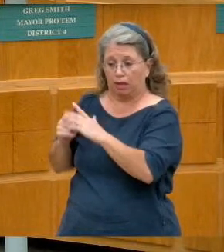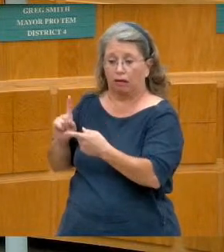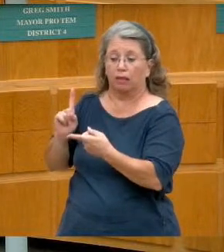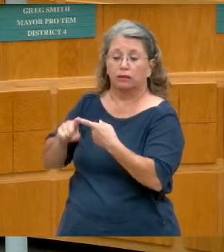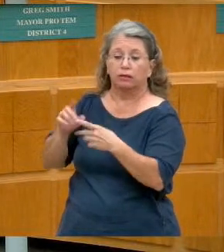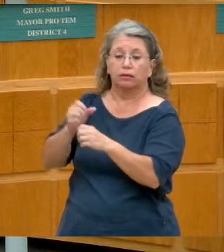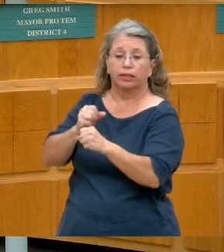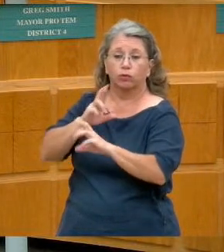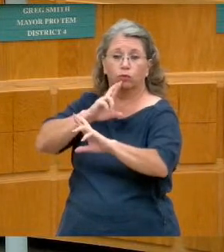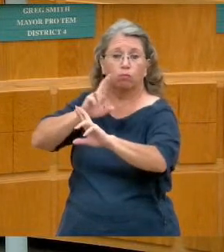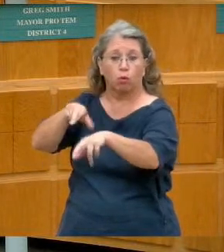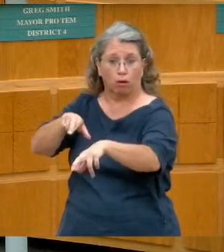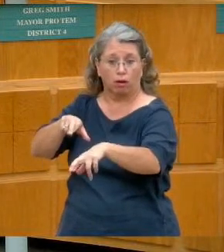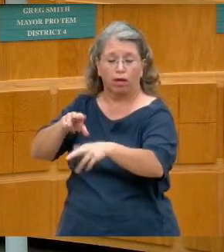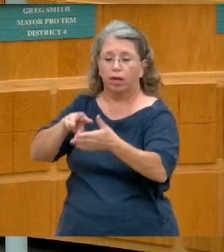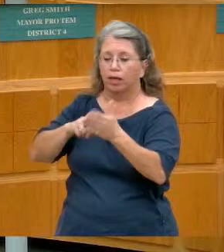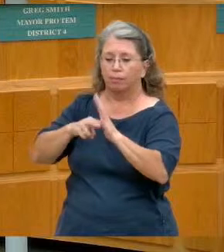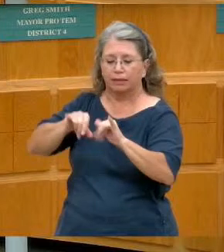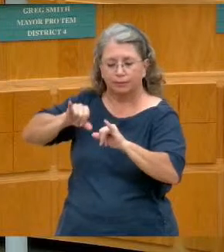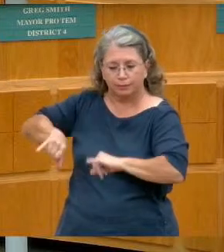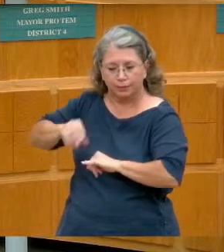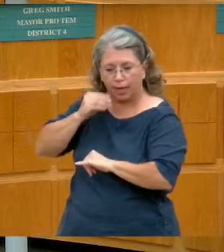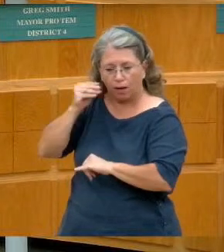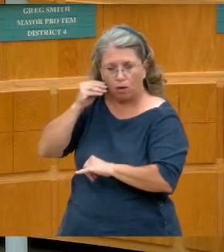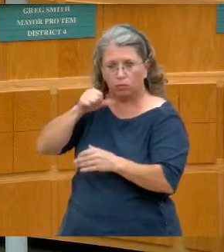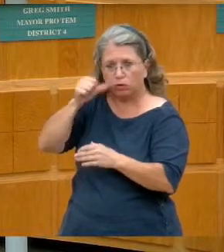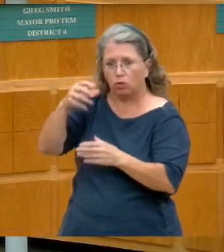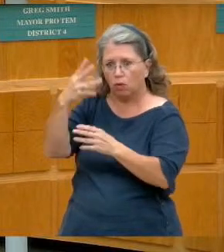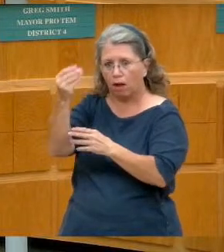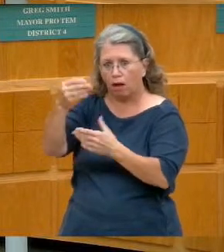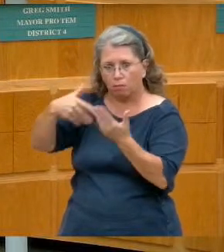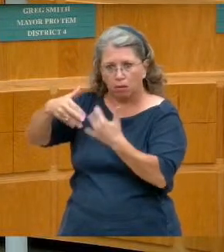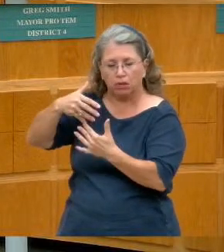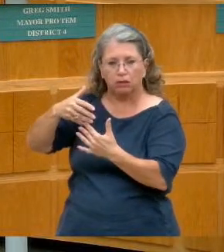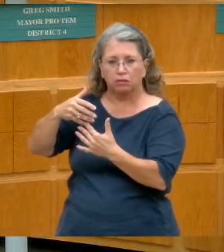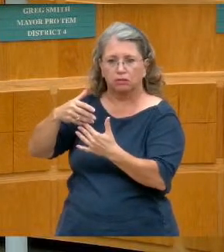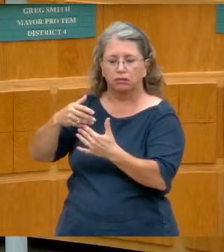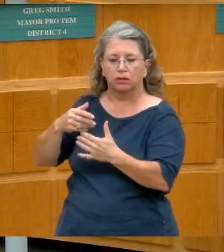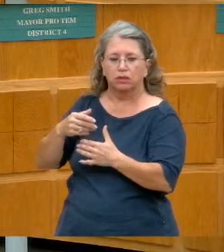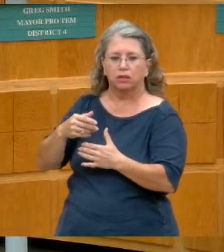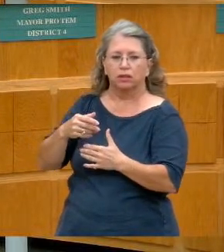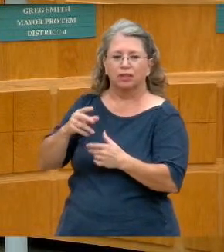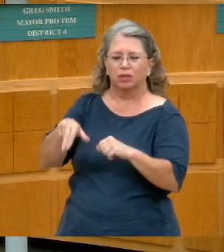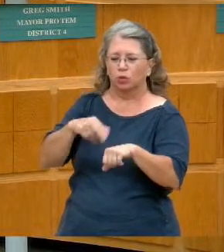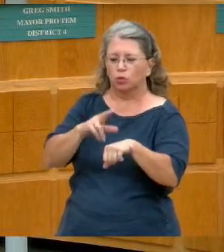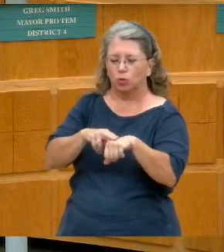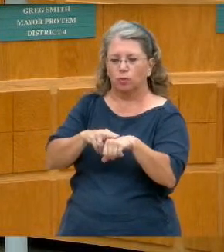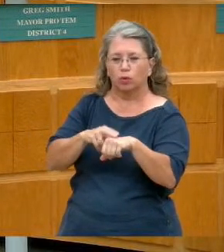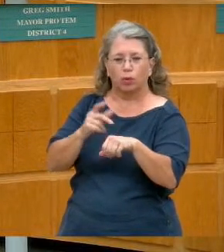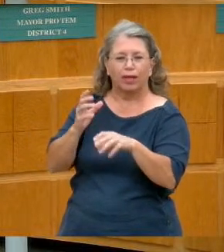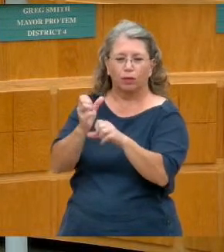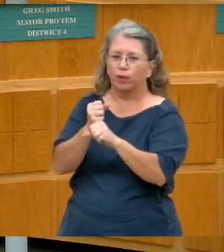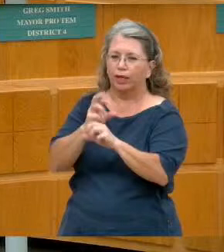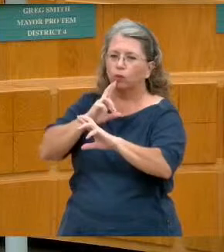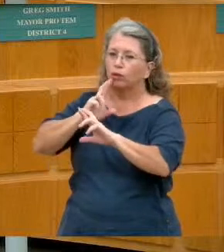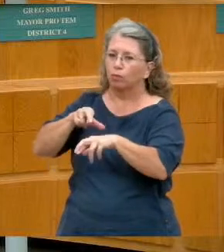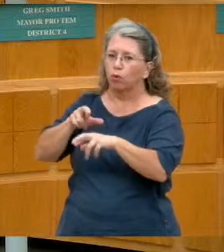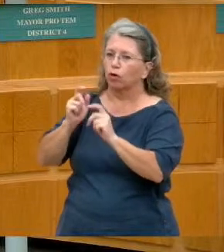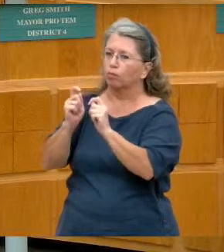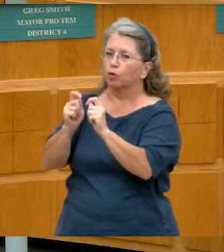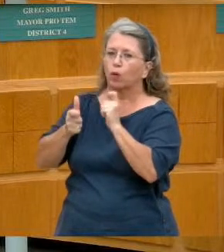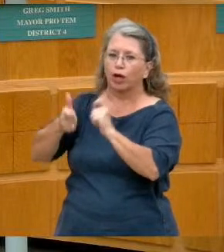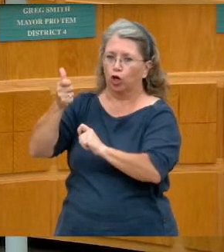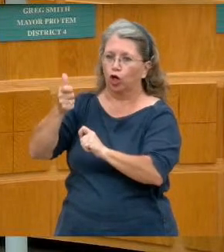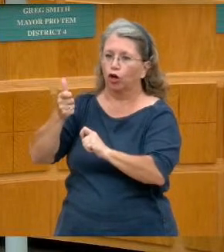means not going out in public, that means just waiting, and usually the turnaround time is much quicker than it was a few